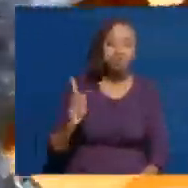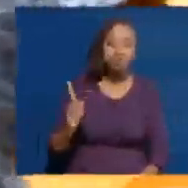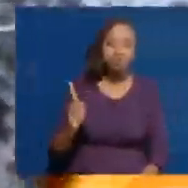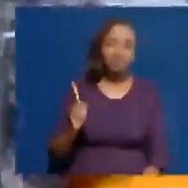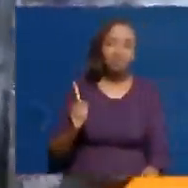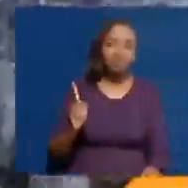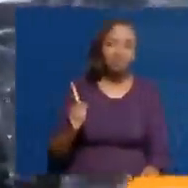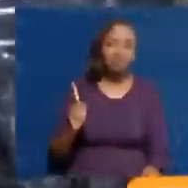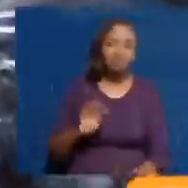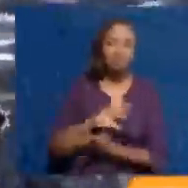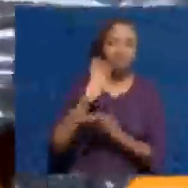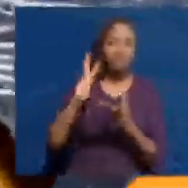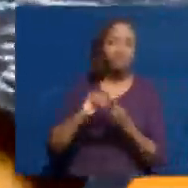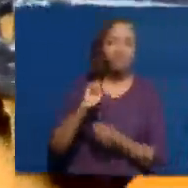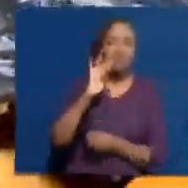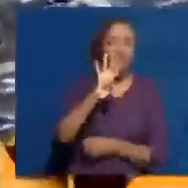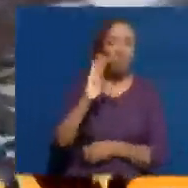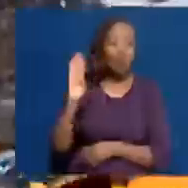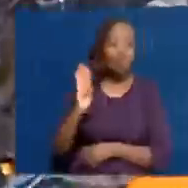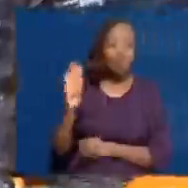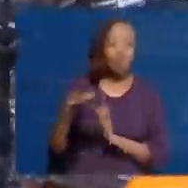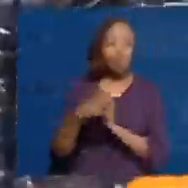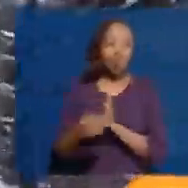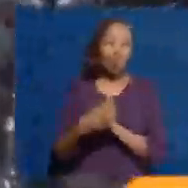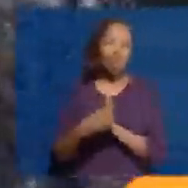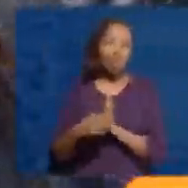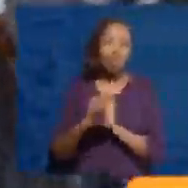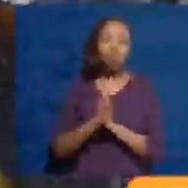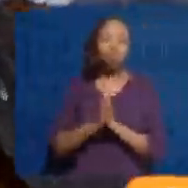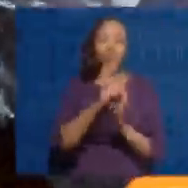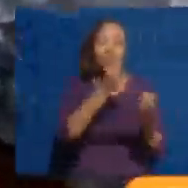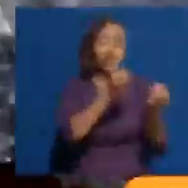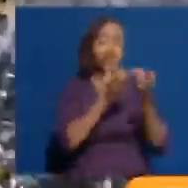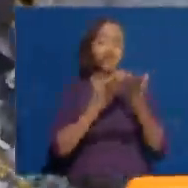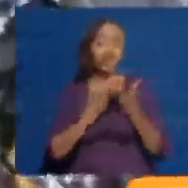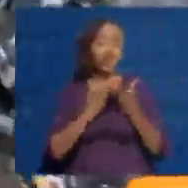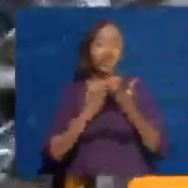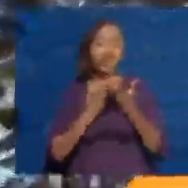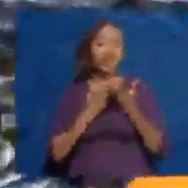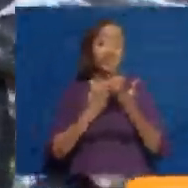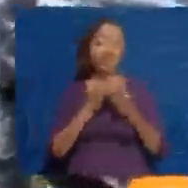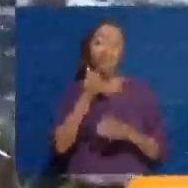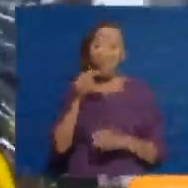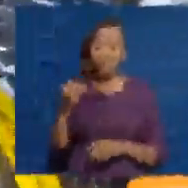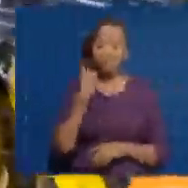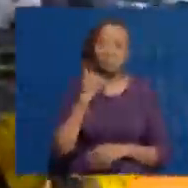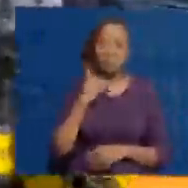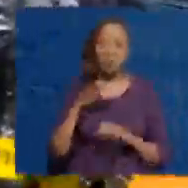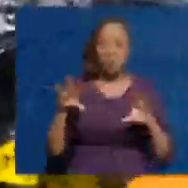containing $4 billion, as per the narrative sold to them by the scammers.